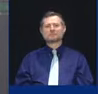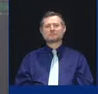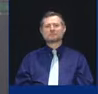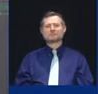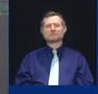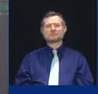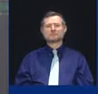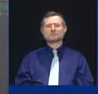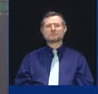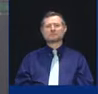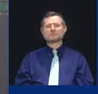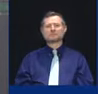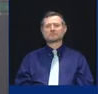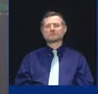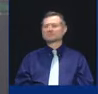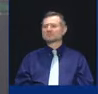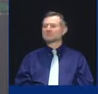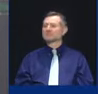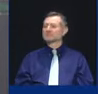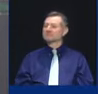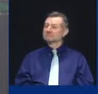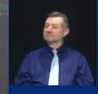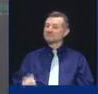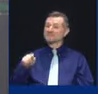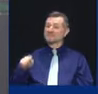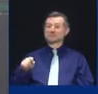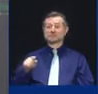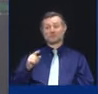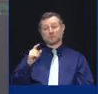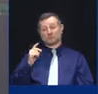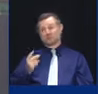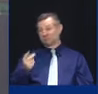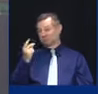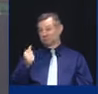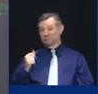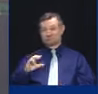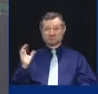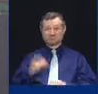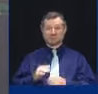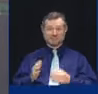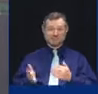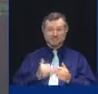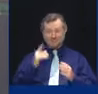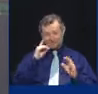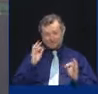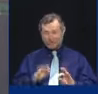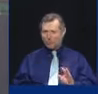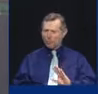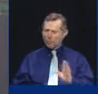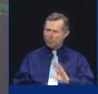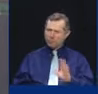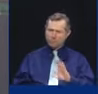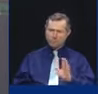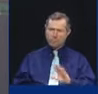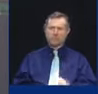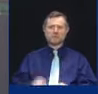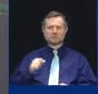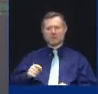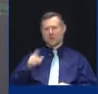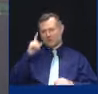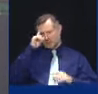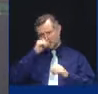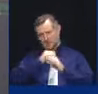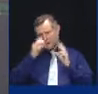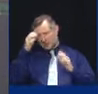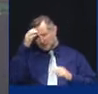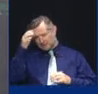And something this big doesn't just happen, right? When you talk about a concept like this, all these